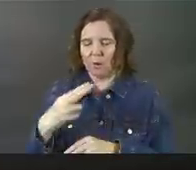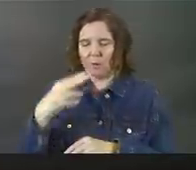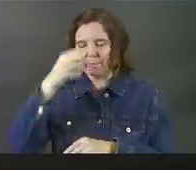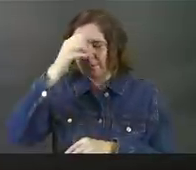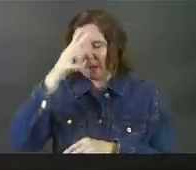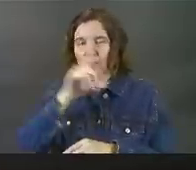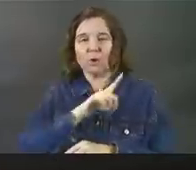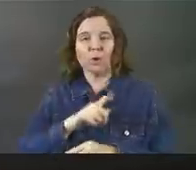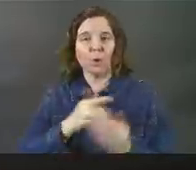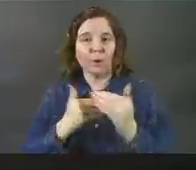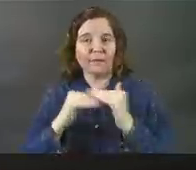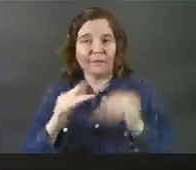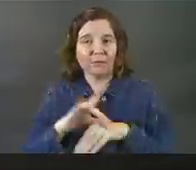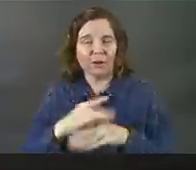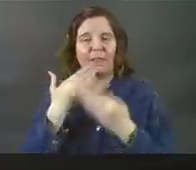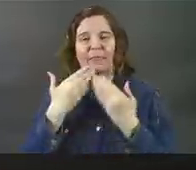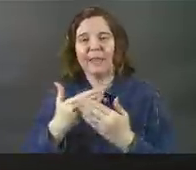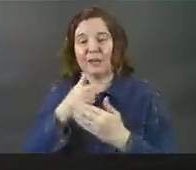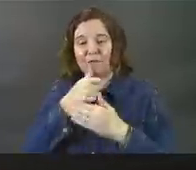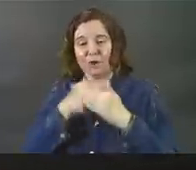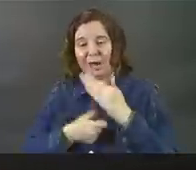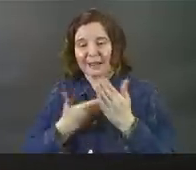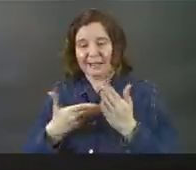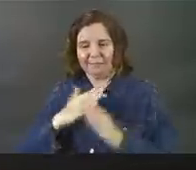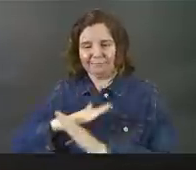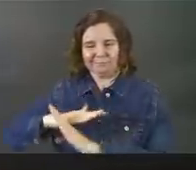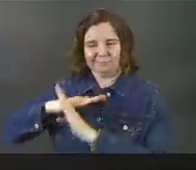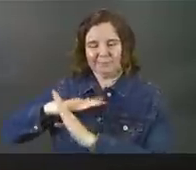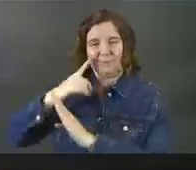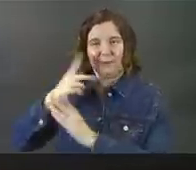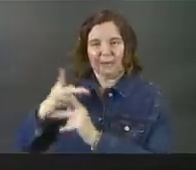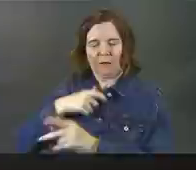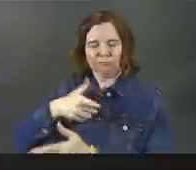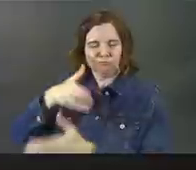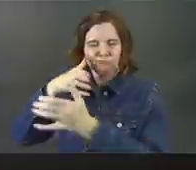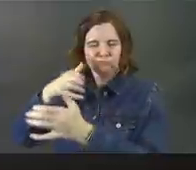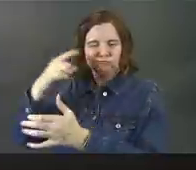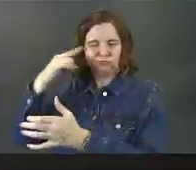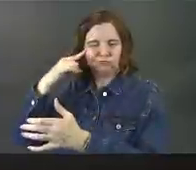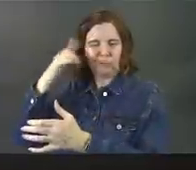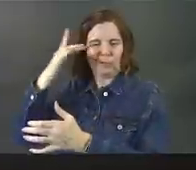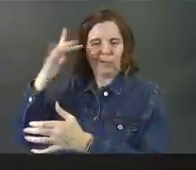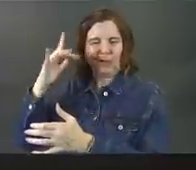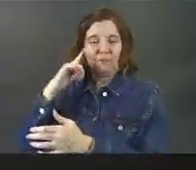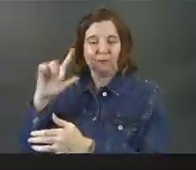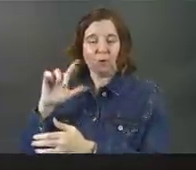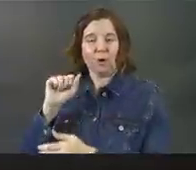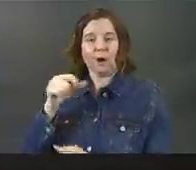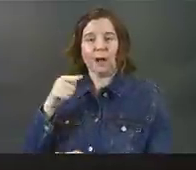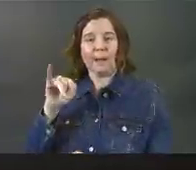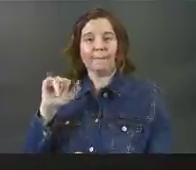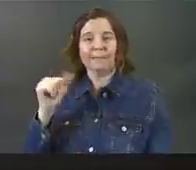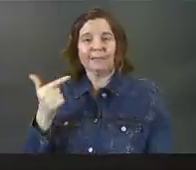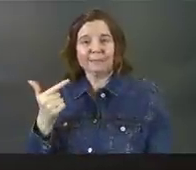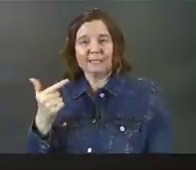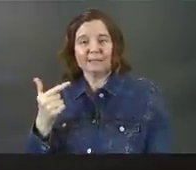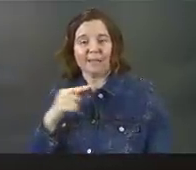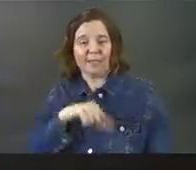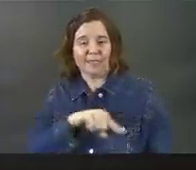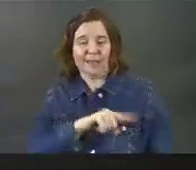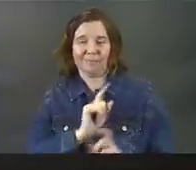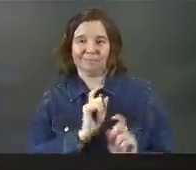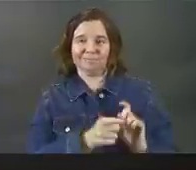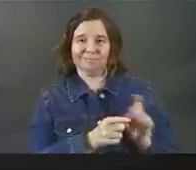Father, Lord of heaven and earth, thank you for hiding these things from those who think themselves wise and clever and for apocalypsing them to